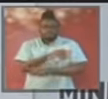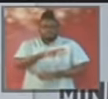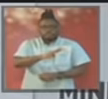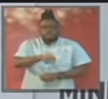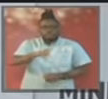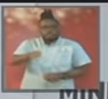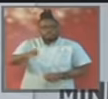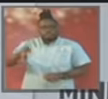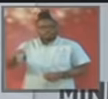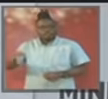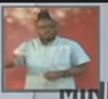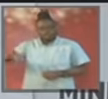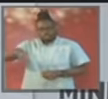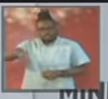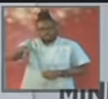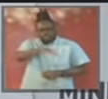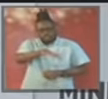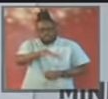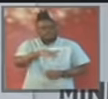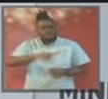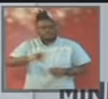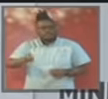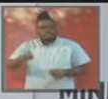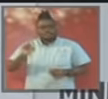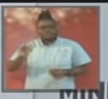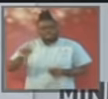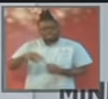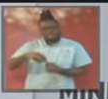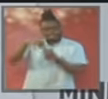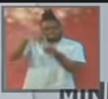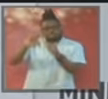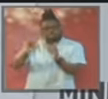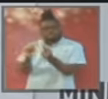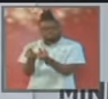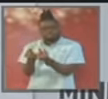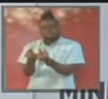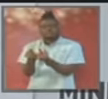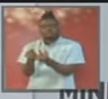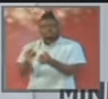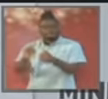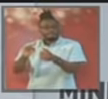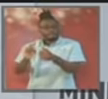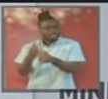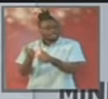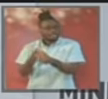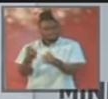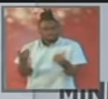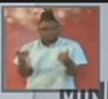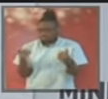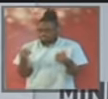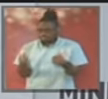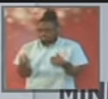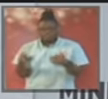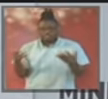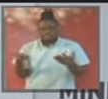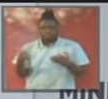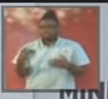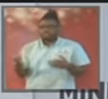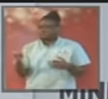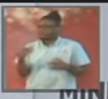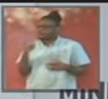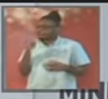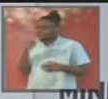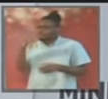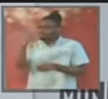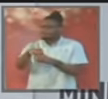prioritize specific population groups for vaccination in the first round. These include healthcare